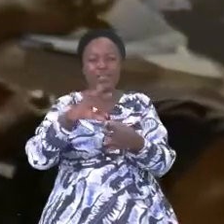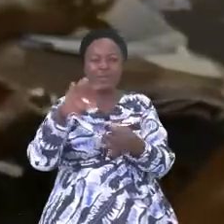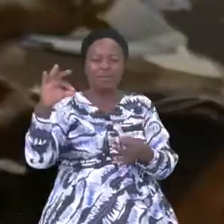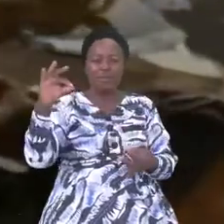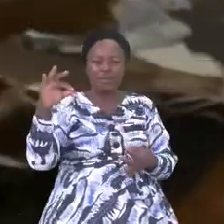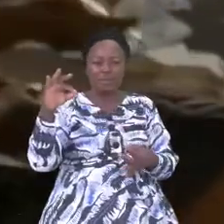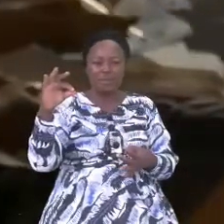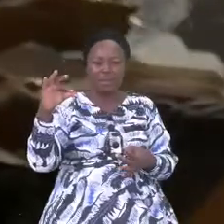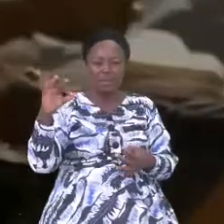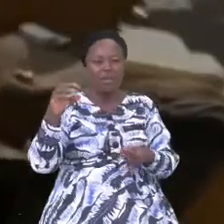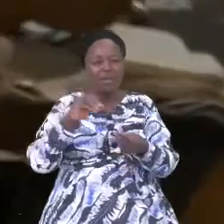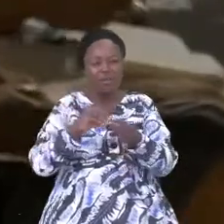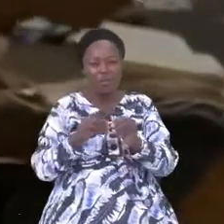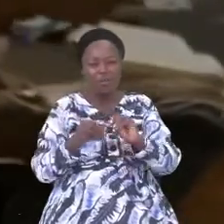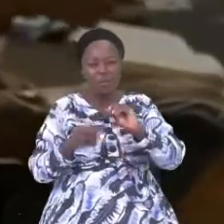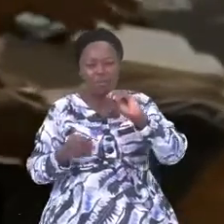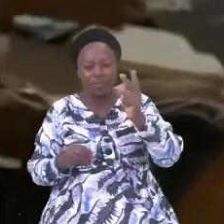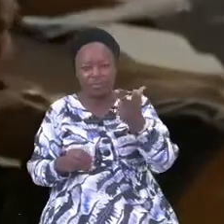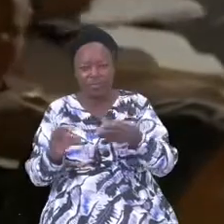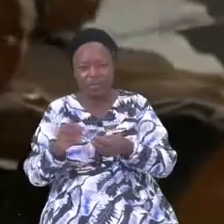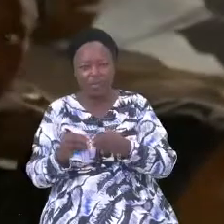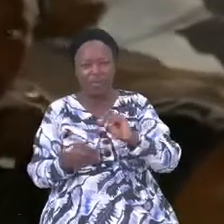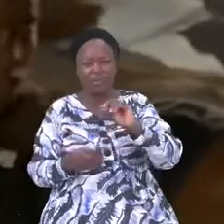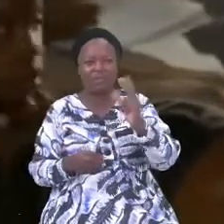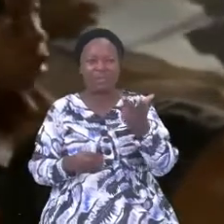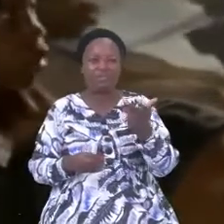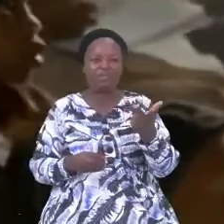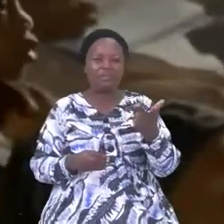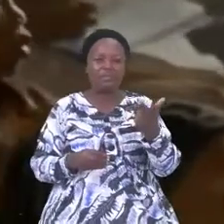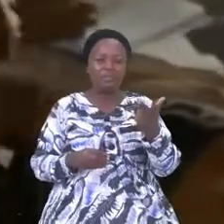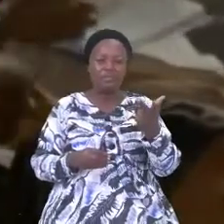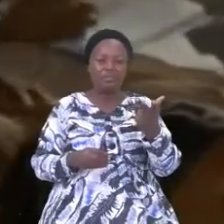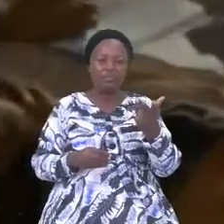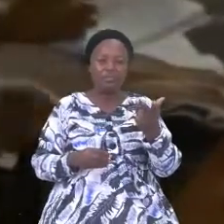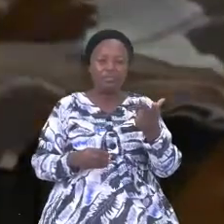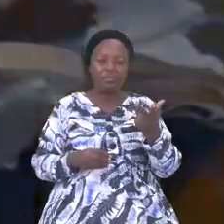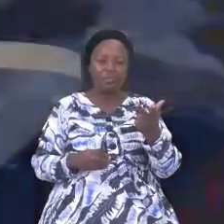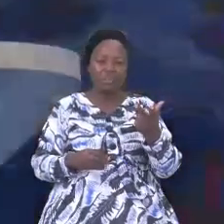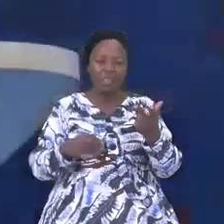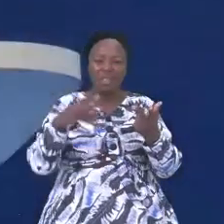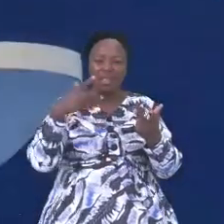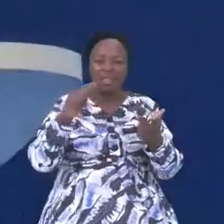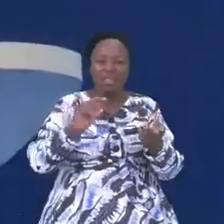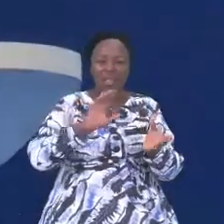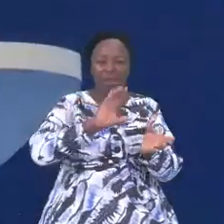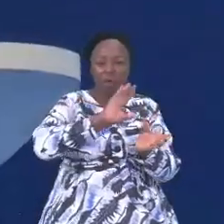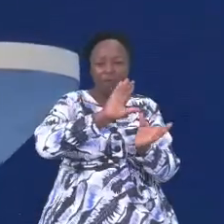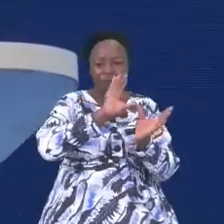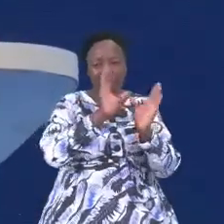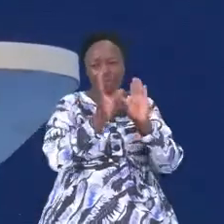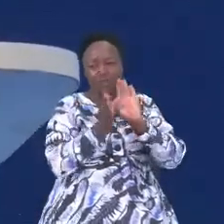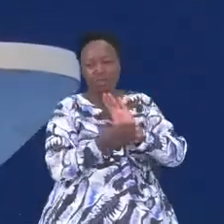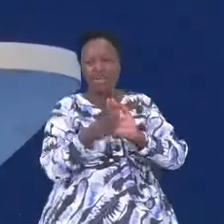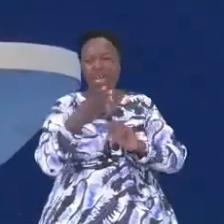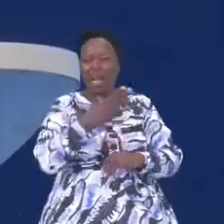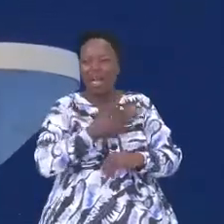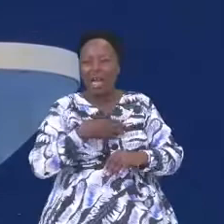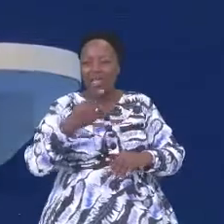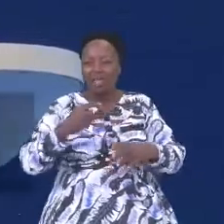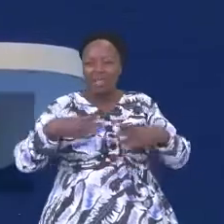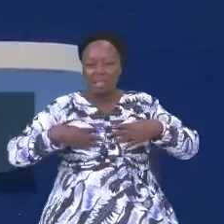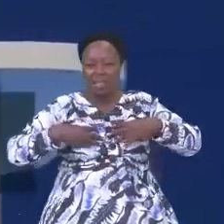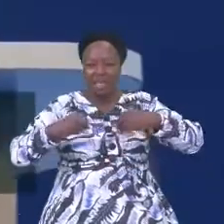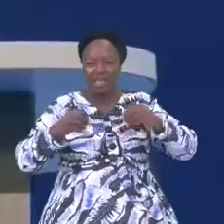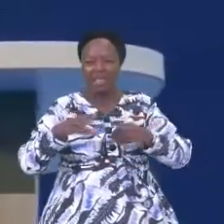Number 3, I'm talking to you now on the conversion and the cure by